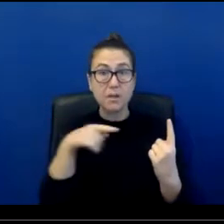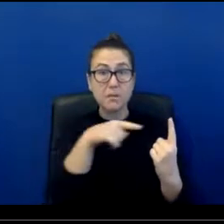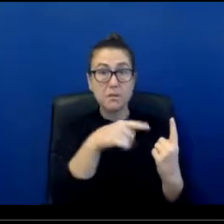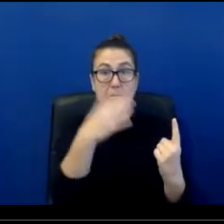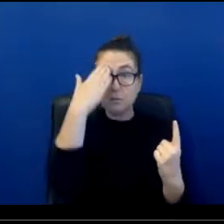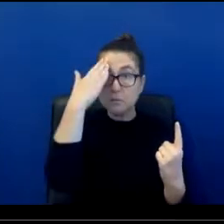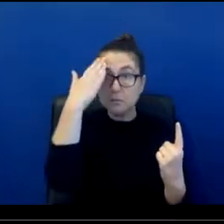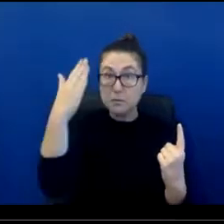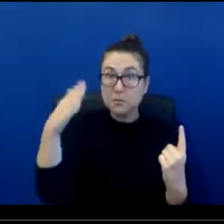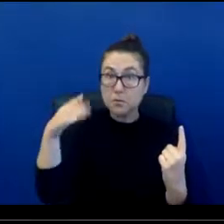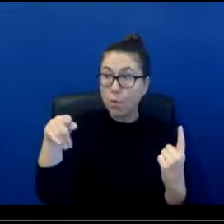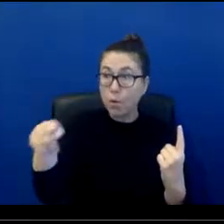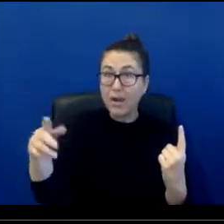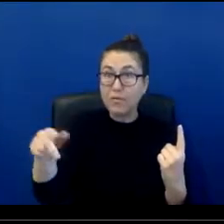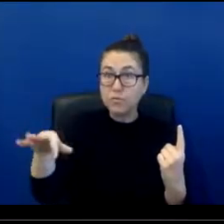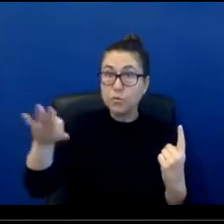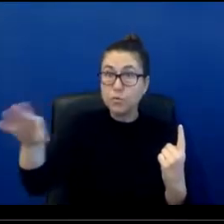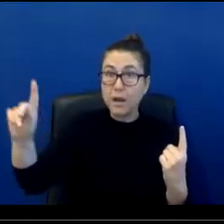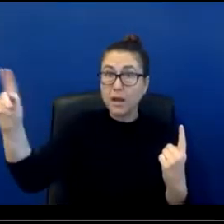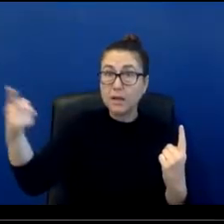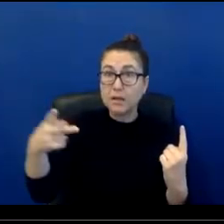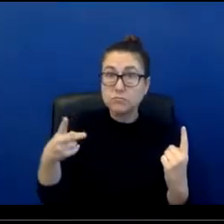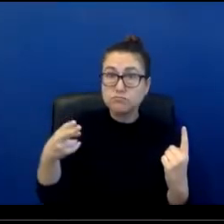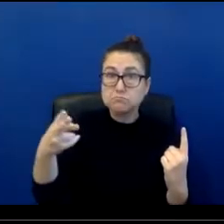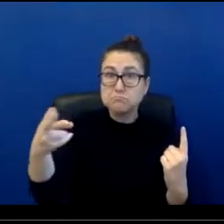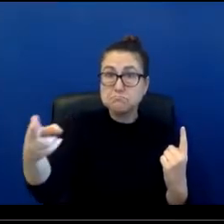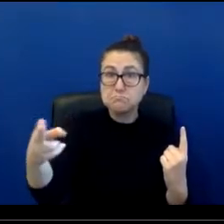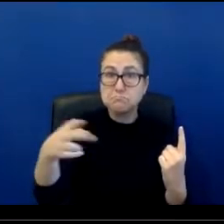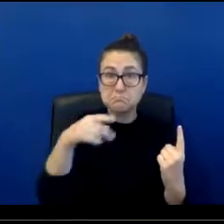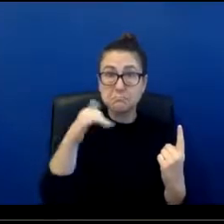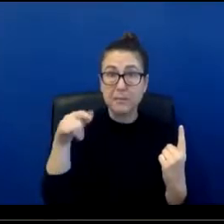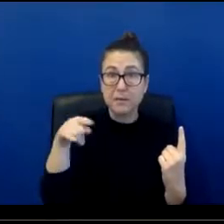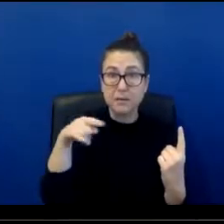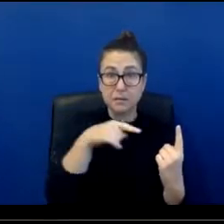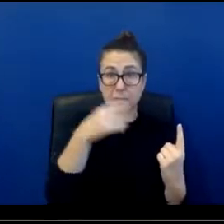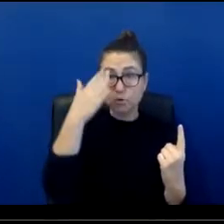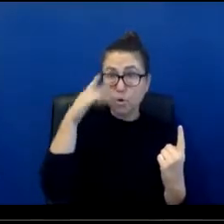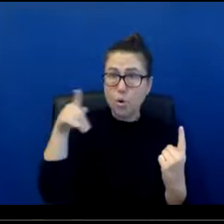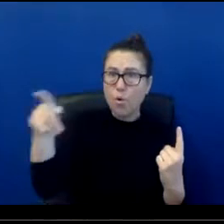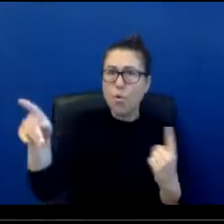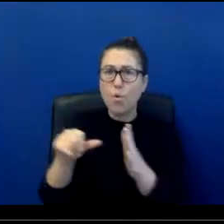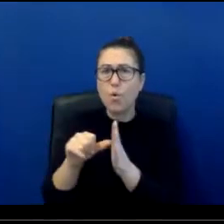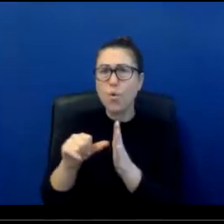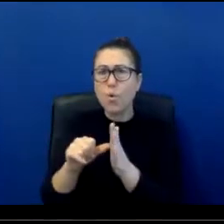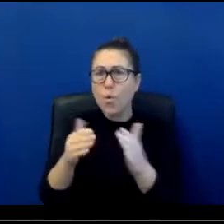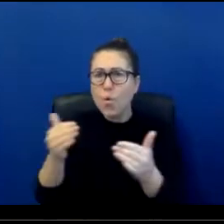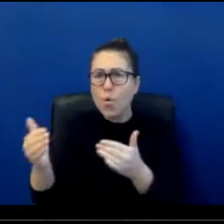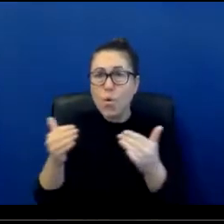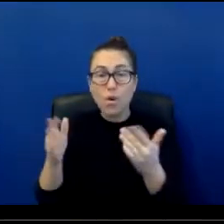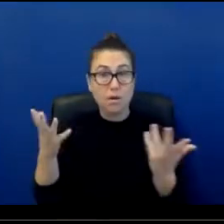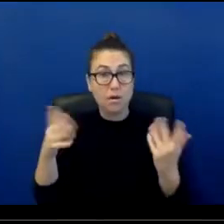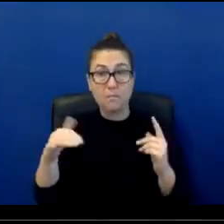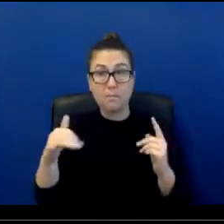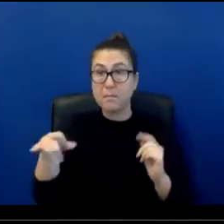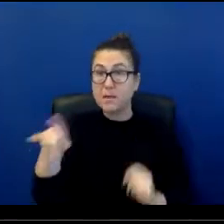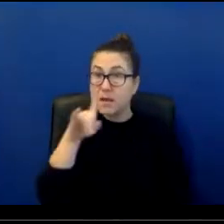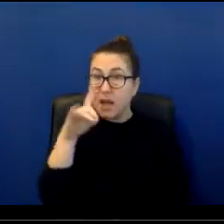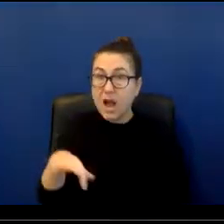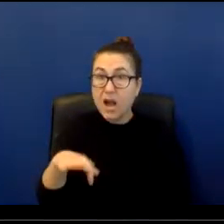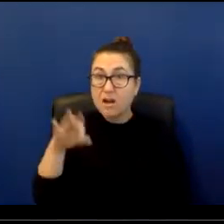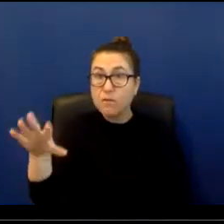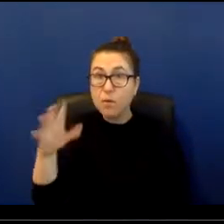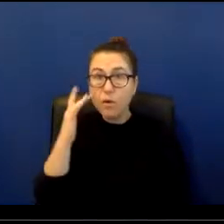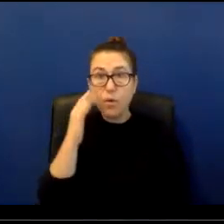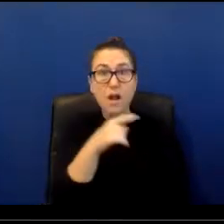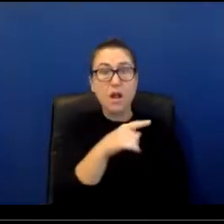come and do that, and that they're, you know, financially they're not in a position to pay someone. And I think once they get that awareness